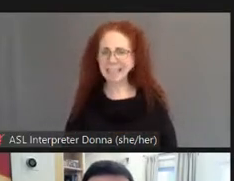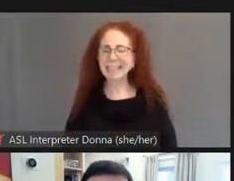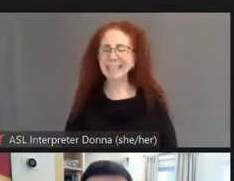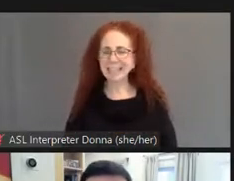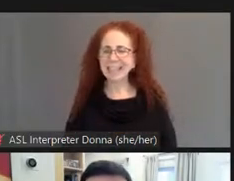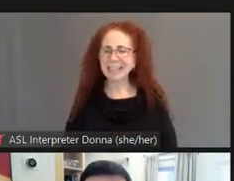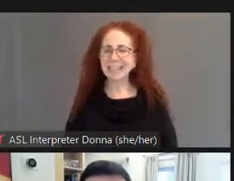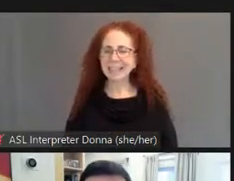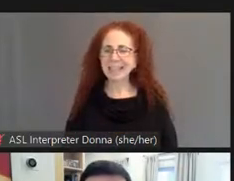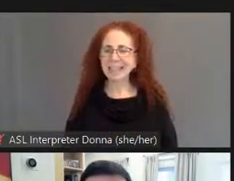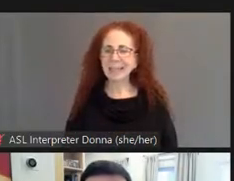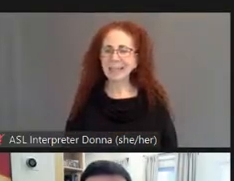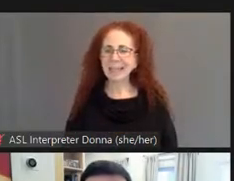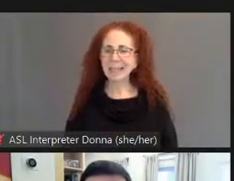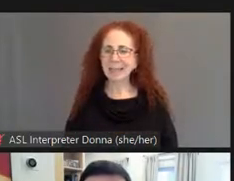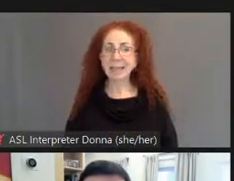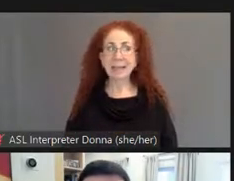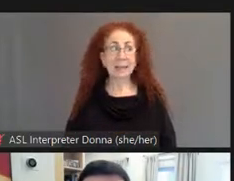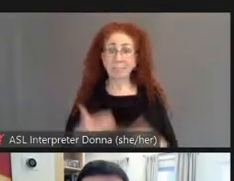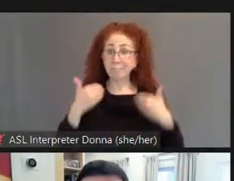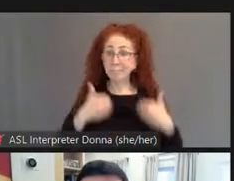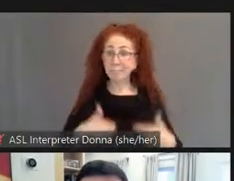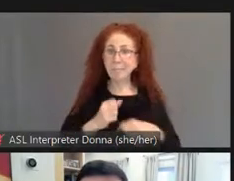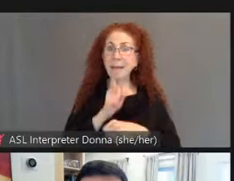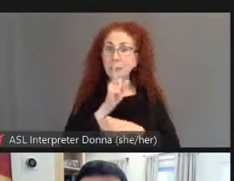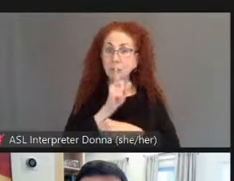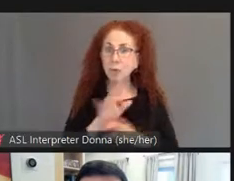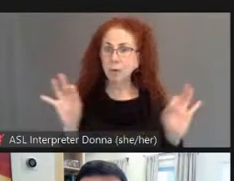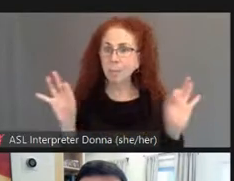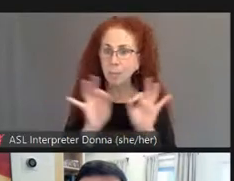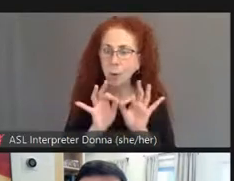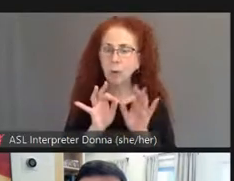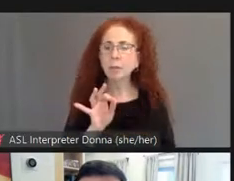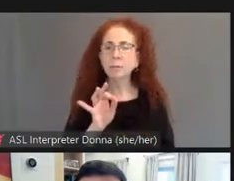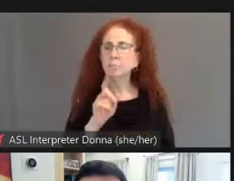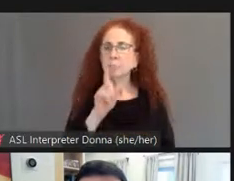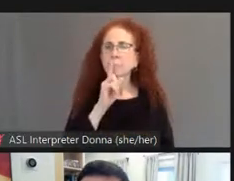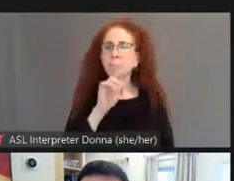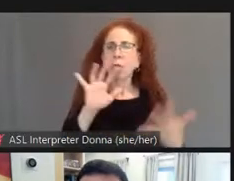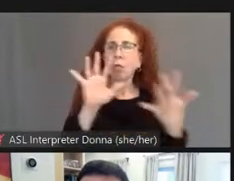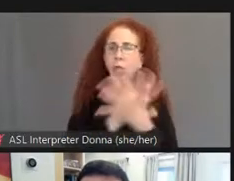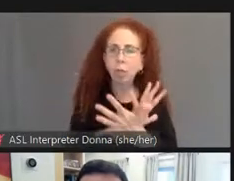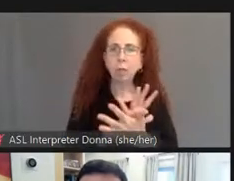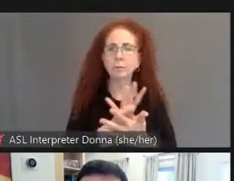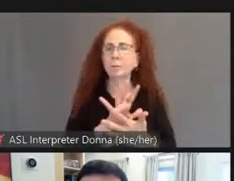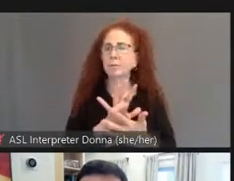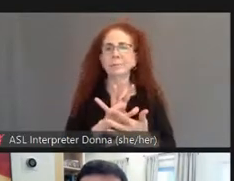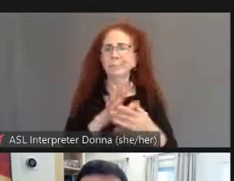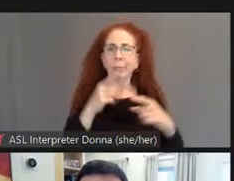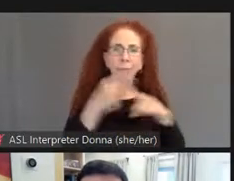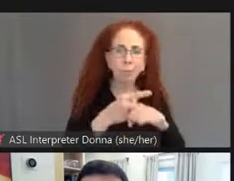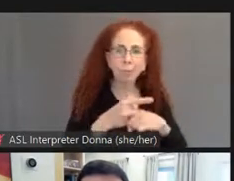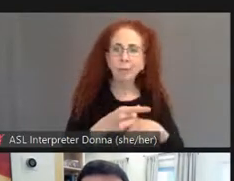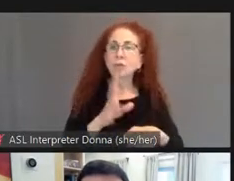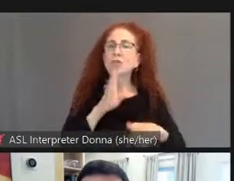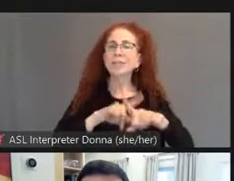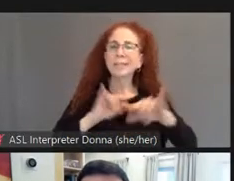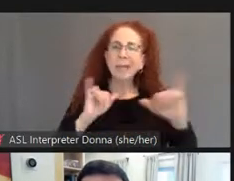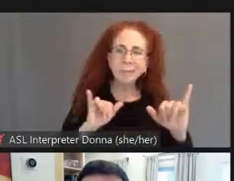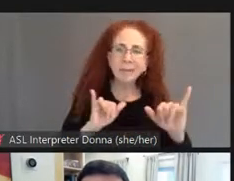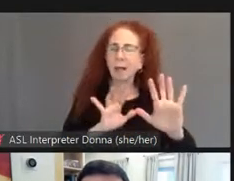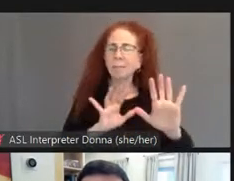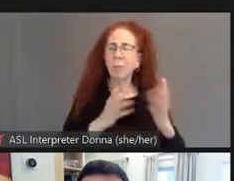me, as an audio describer, it's very important for me to not speak over dialogue or speak over singing.